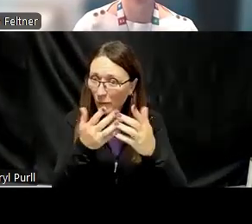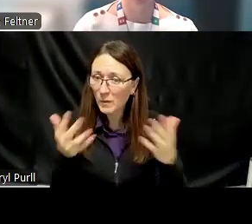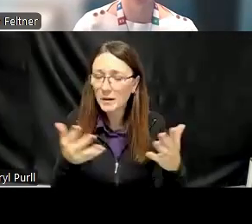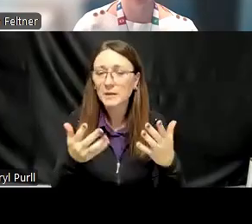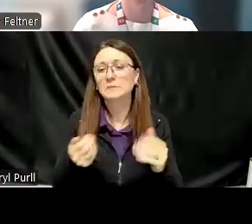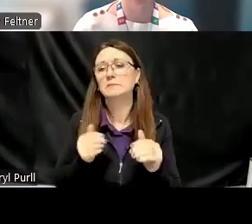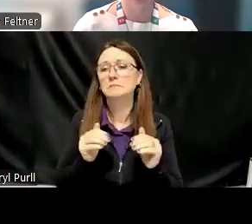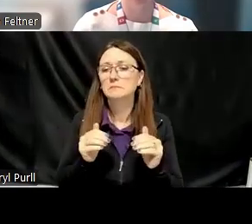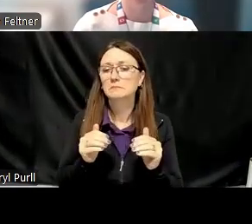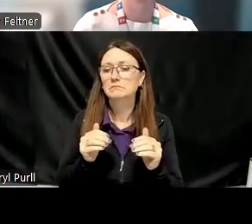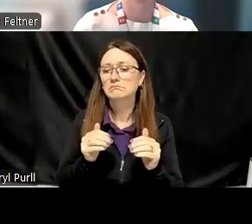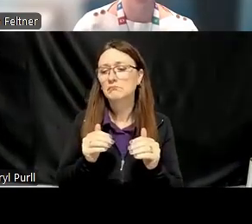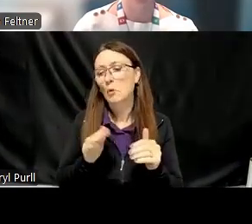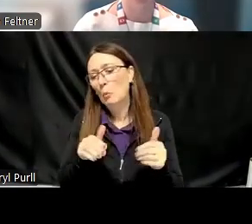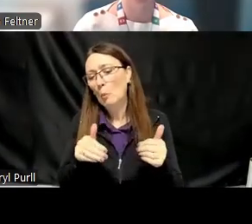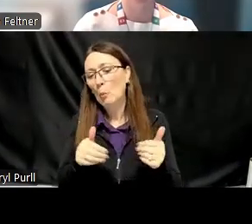steps.